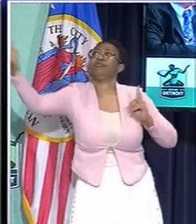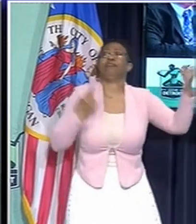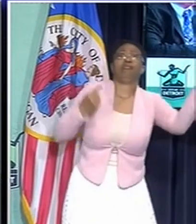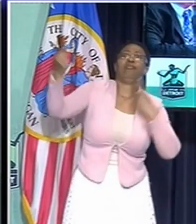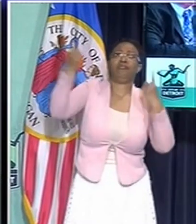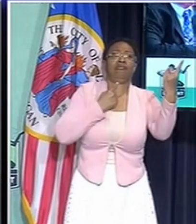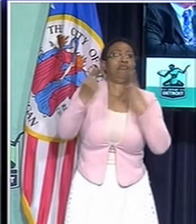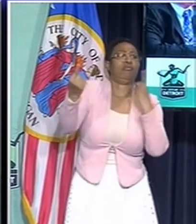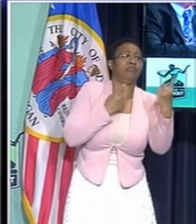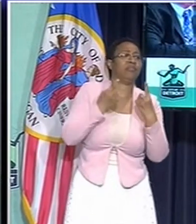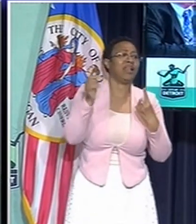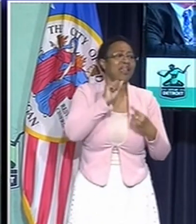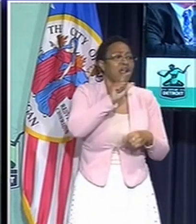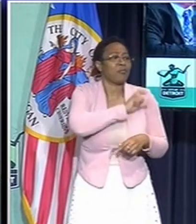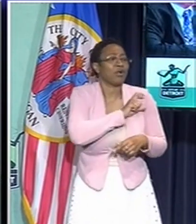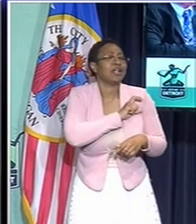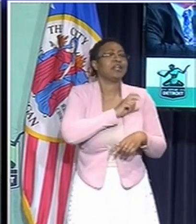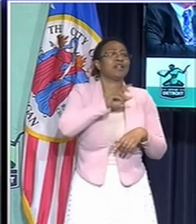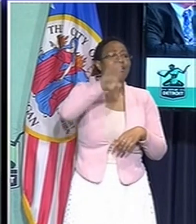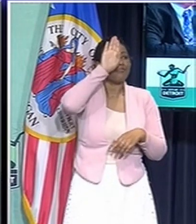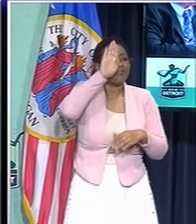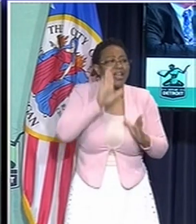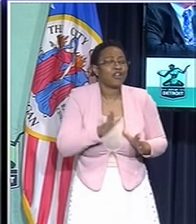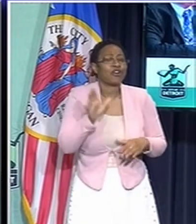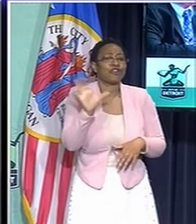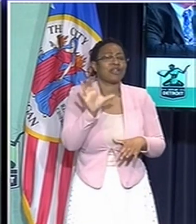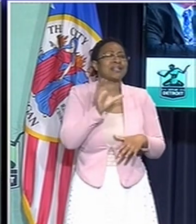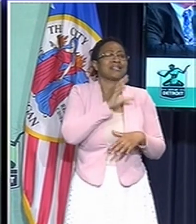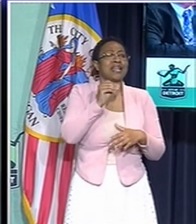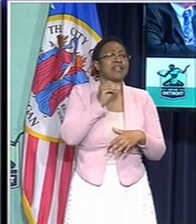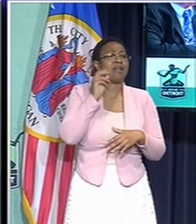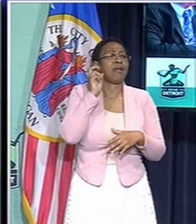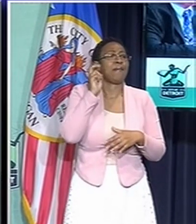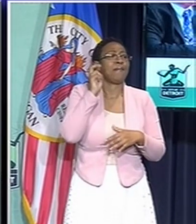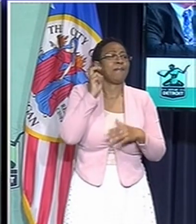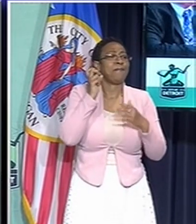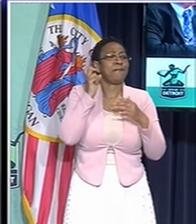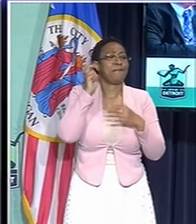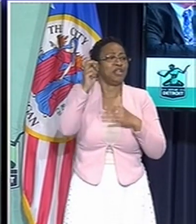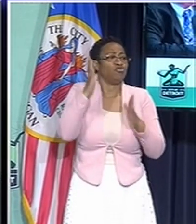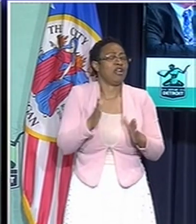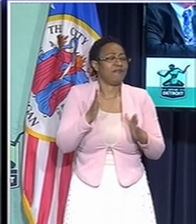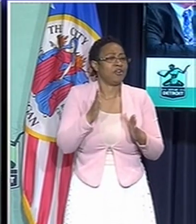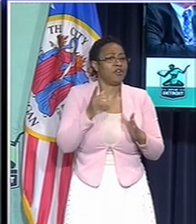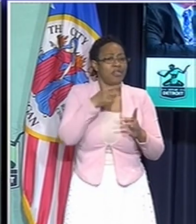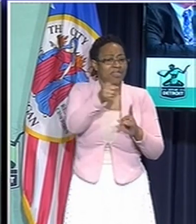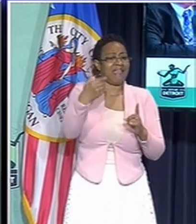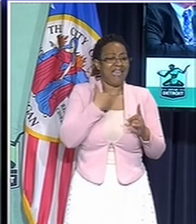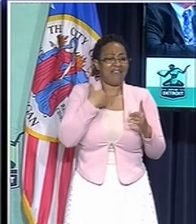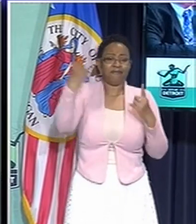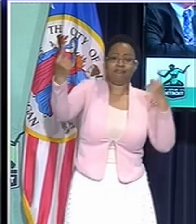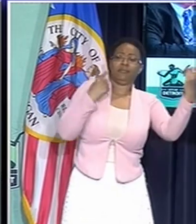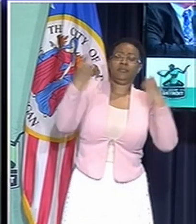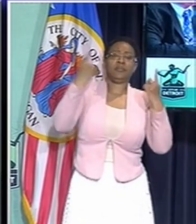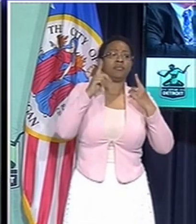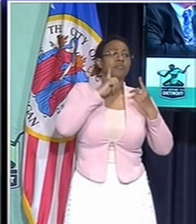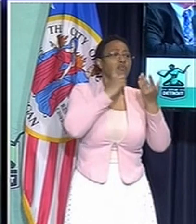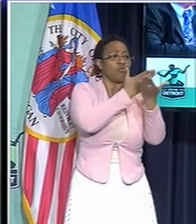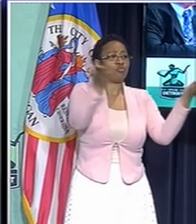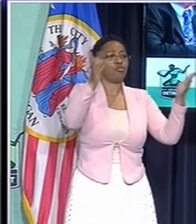up continually, as a police officer does, as a firefighter does, as a bus driver does. And so I felt like